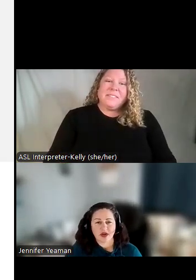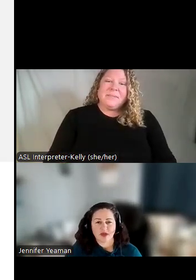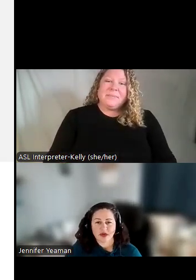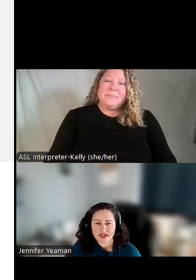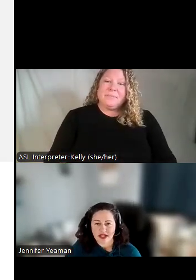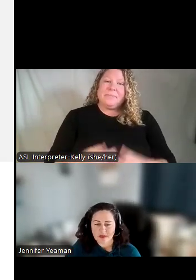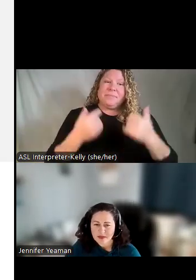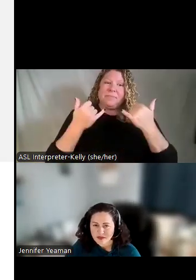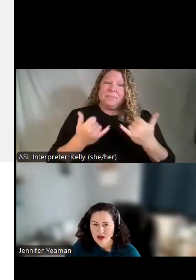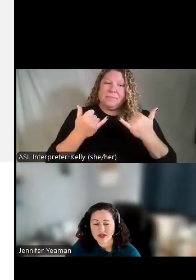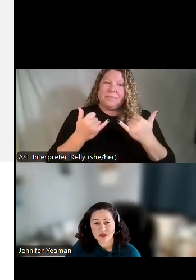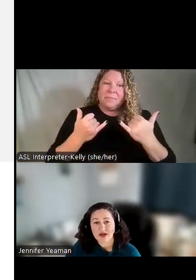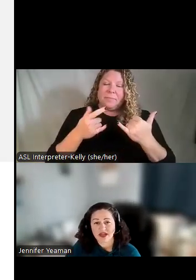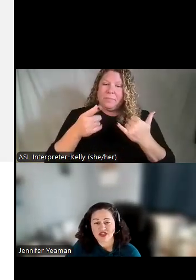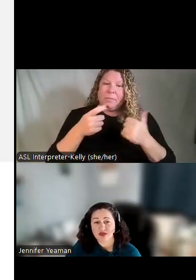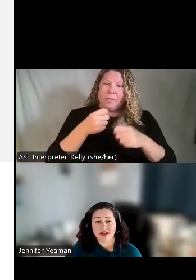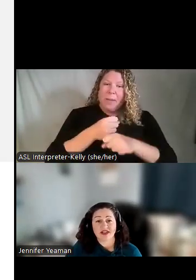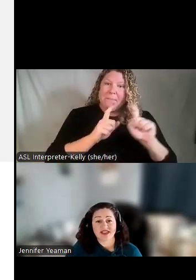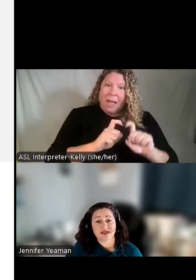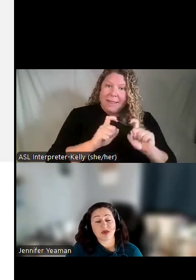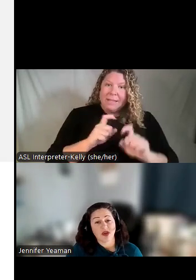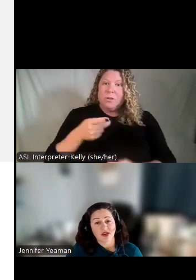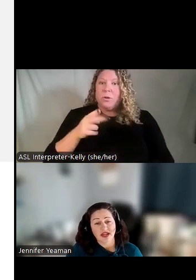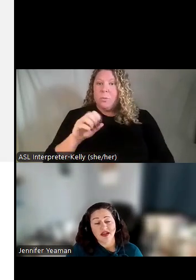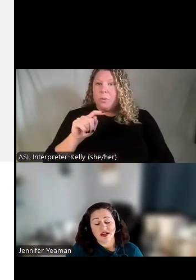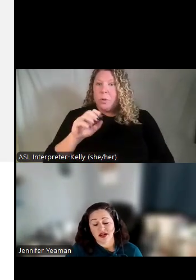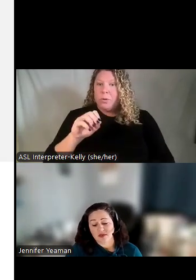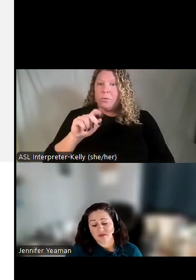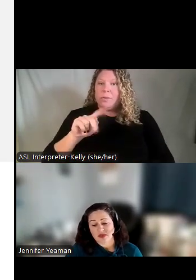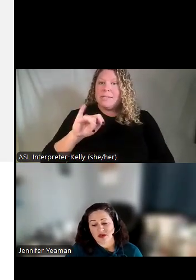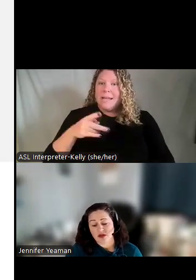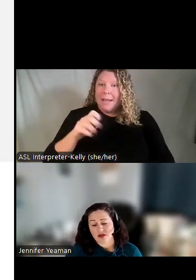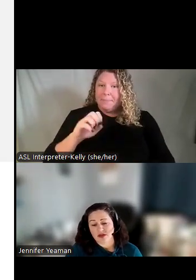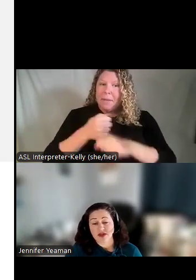through a pilot or prototype, we still want to make sure we adhere to some quality